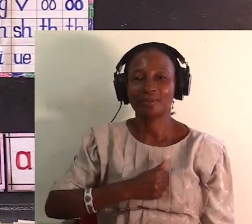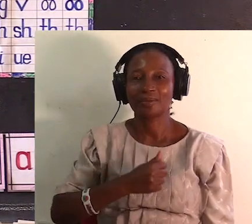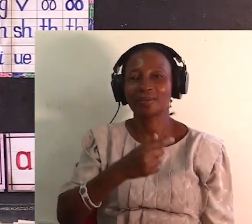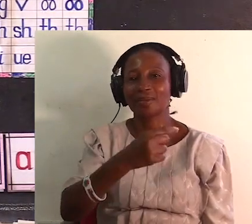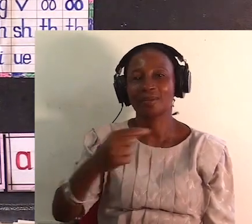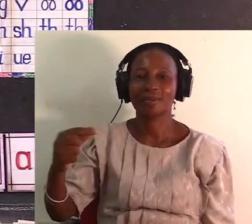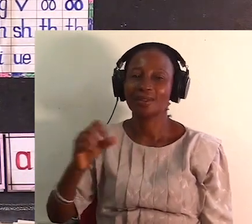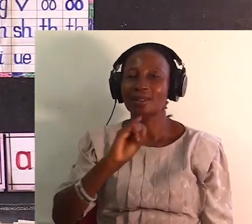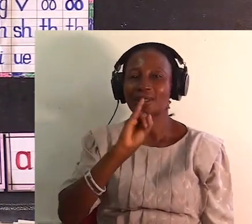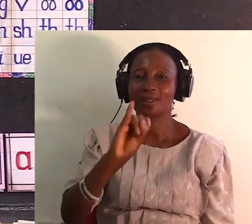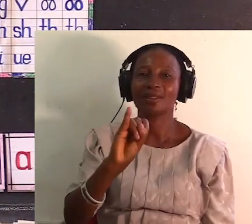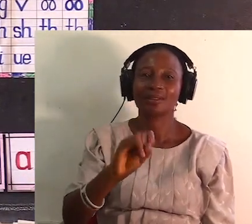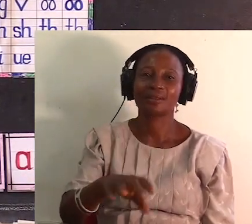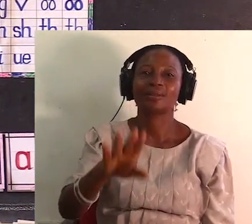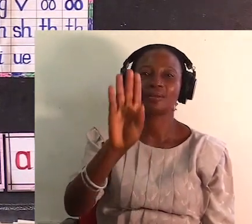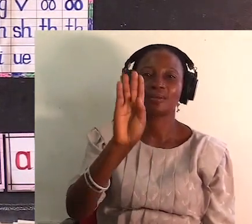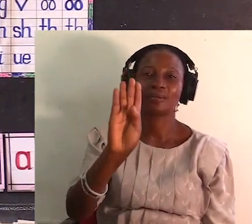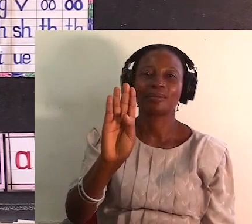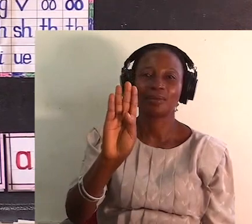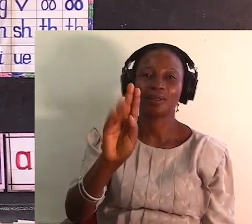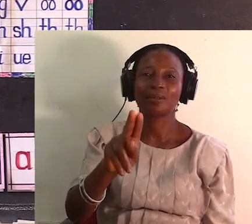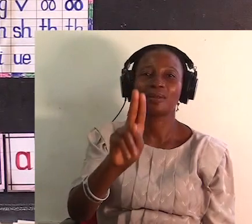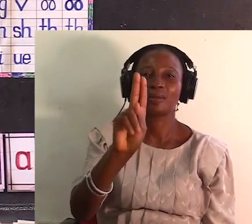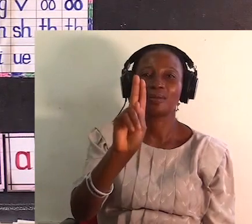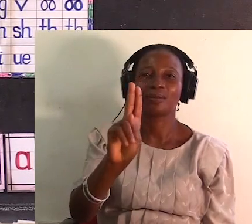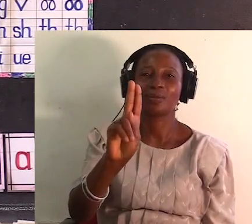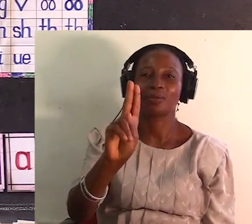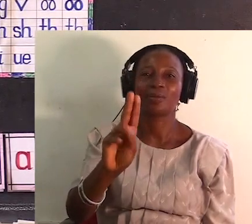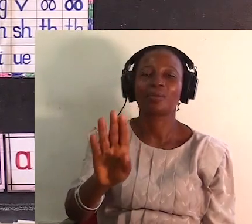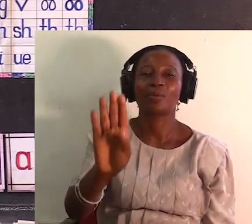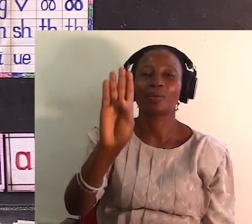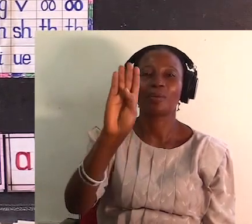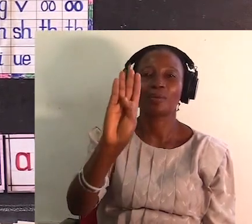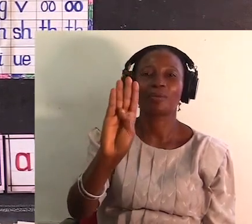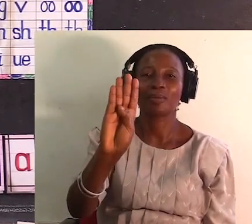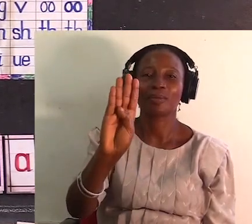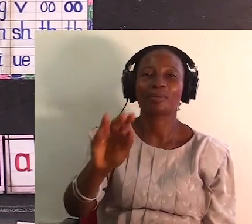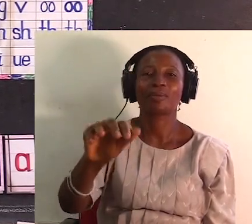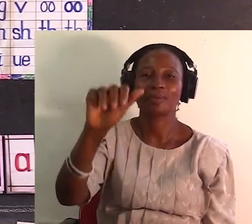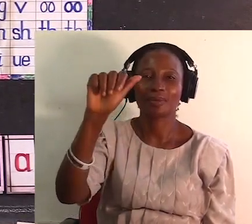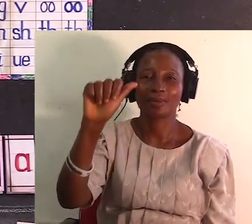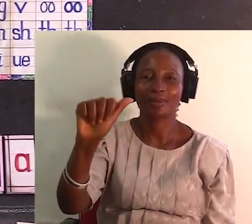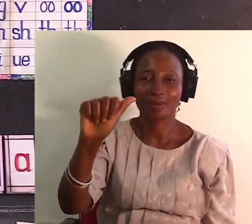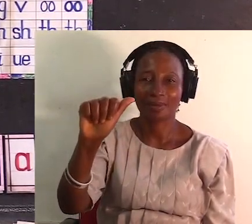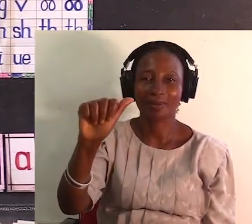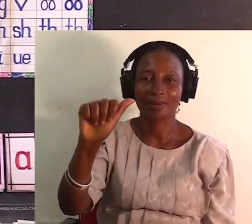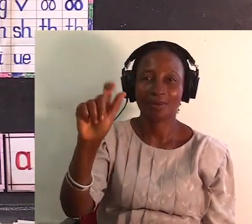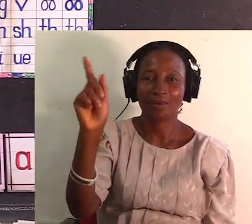My name is Buba. What is yours? If you want